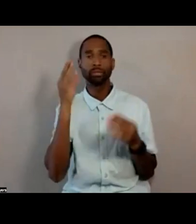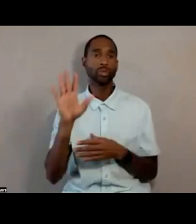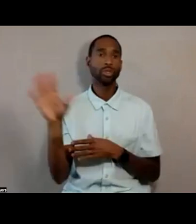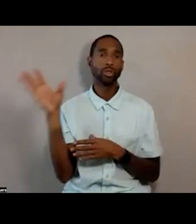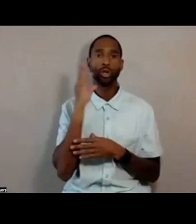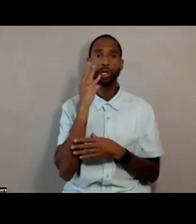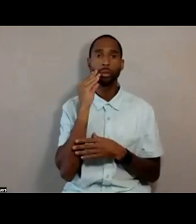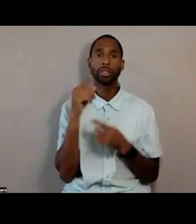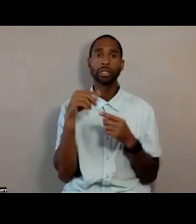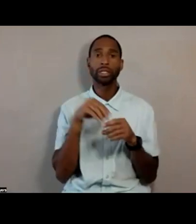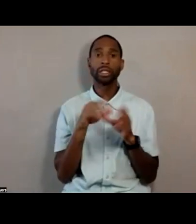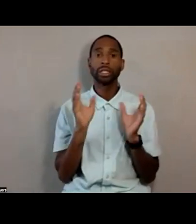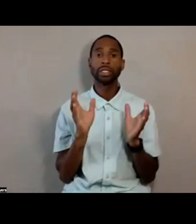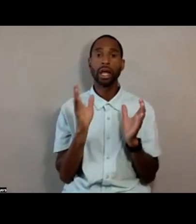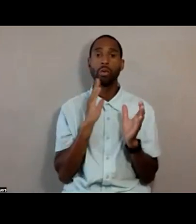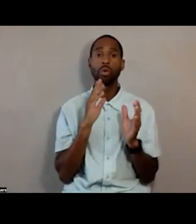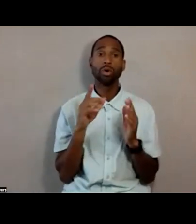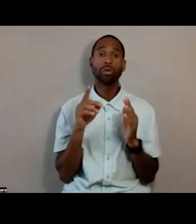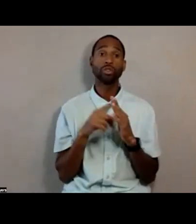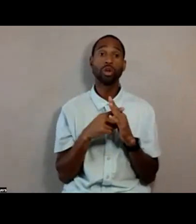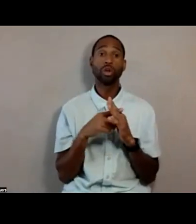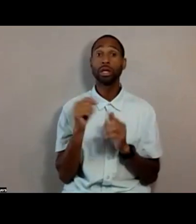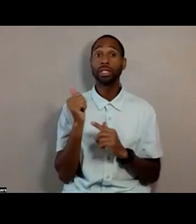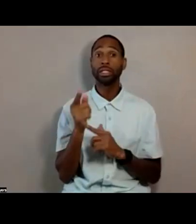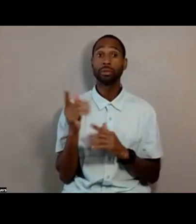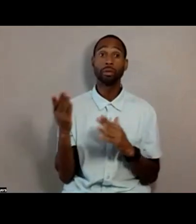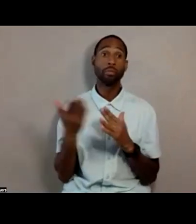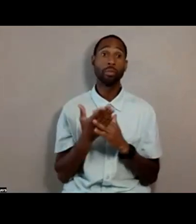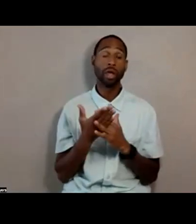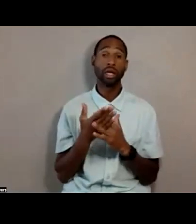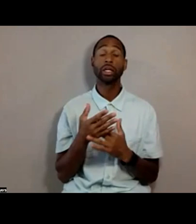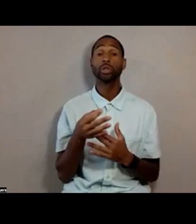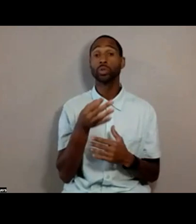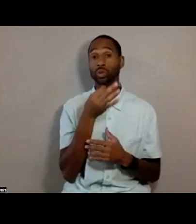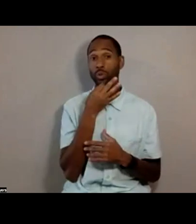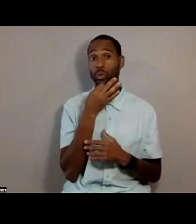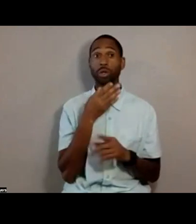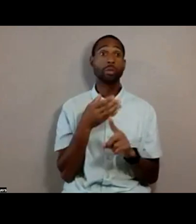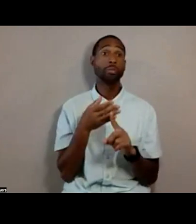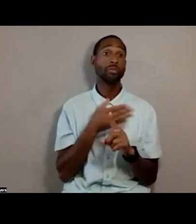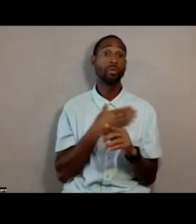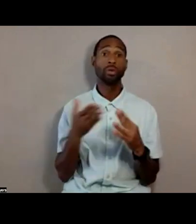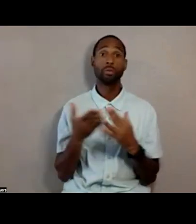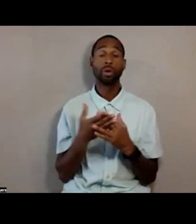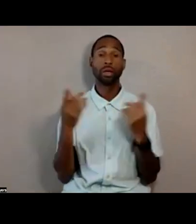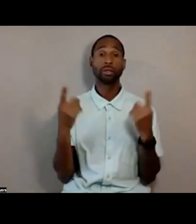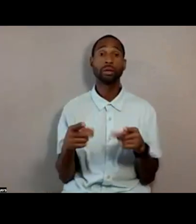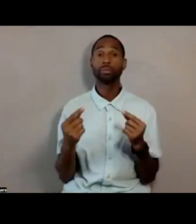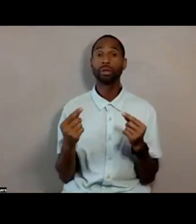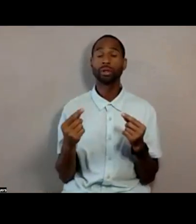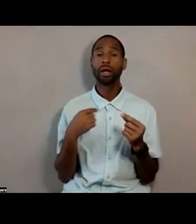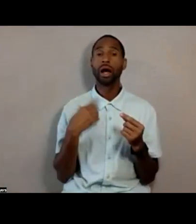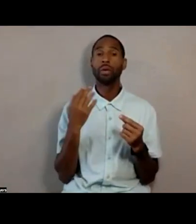we're going to head into a 10-minute break in just a moment. Before that, I wanted to bring back up